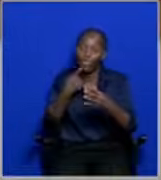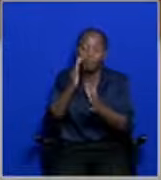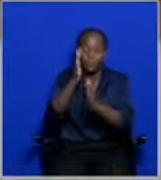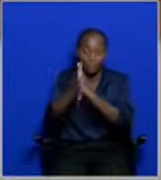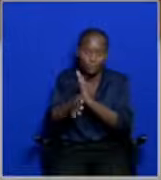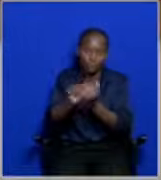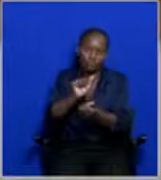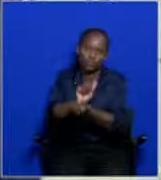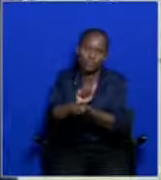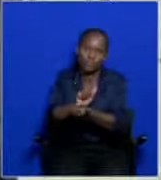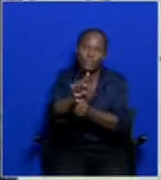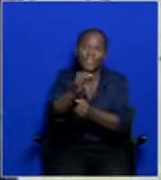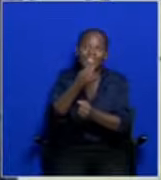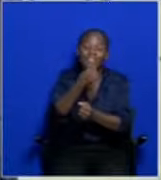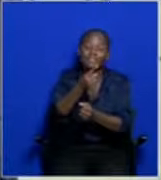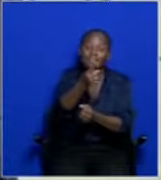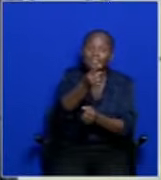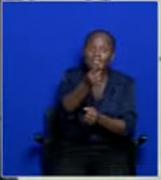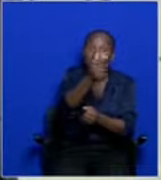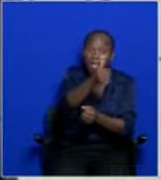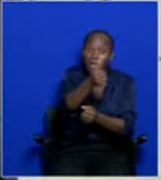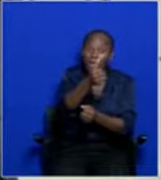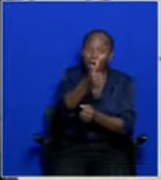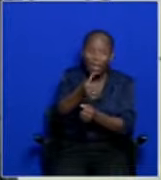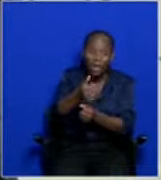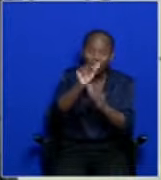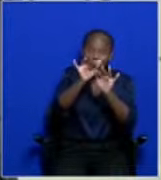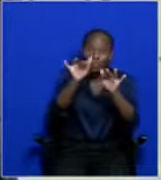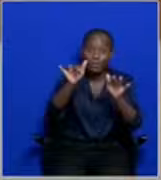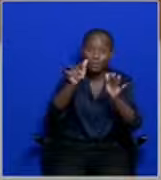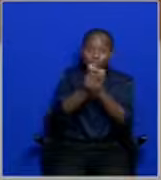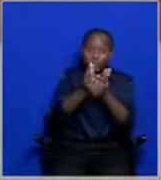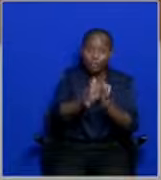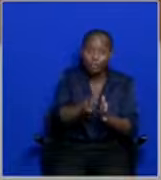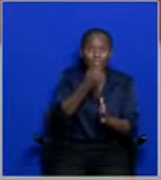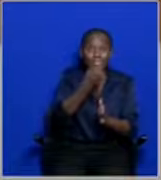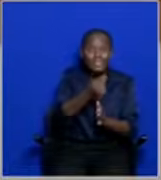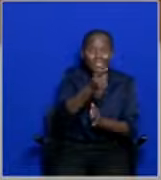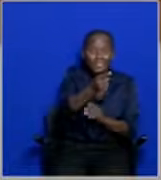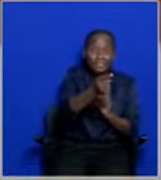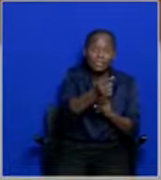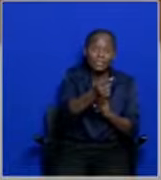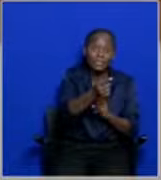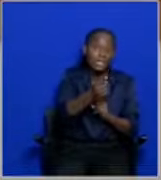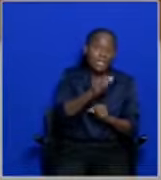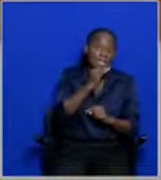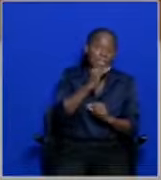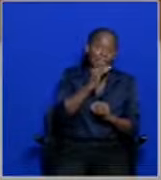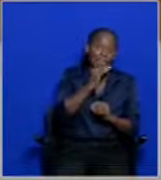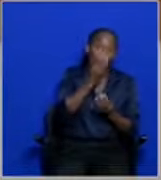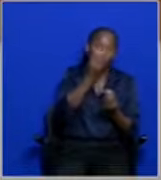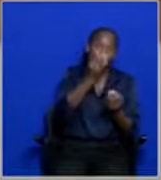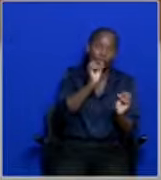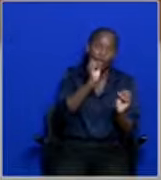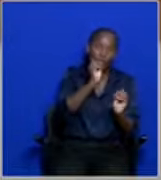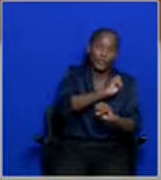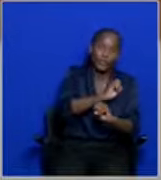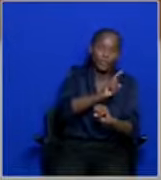it will be them who will decide. And the commissioners are aware,